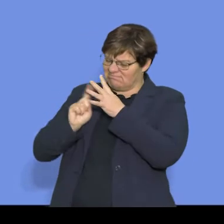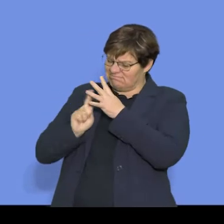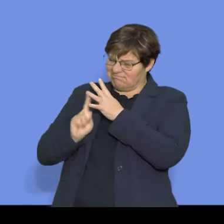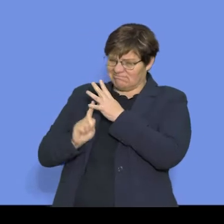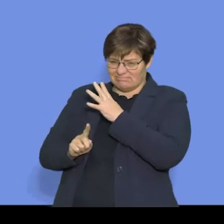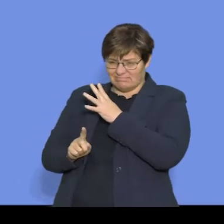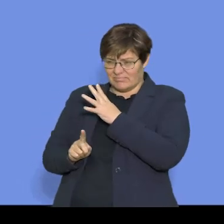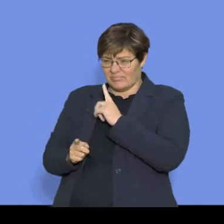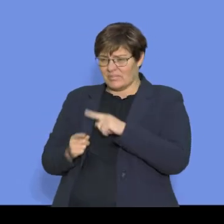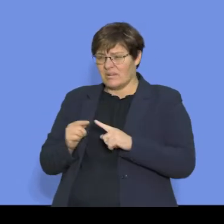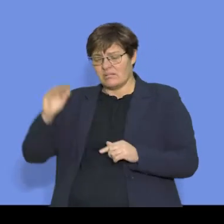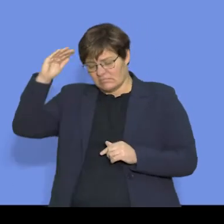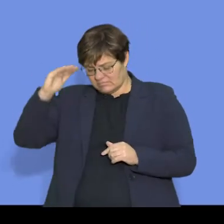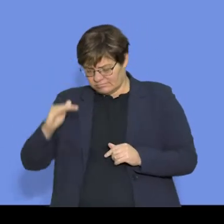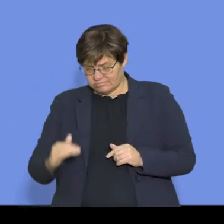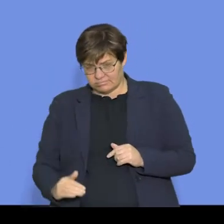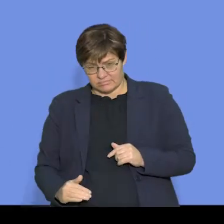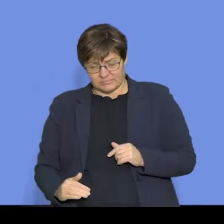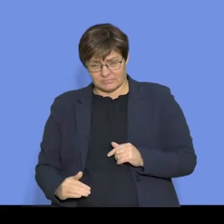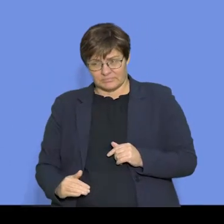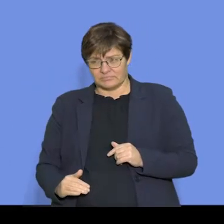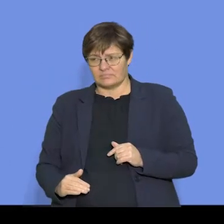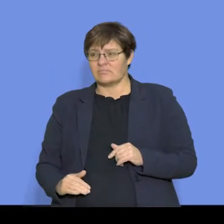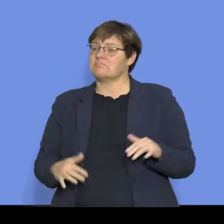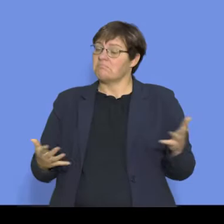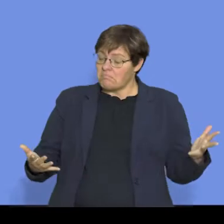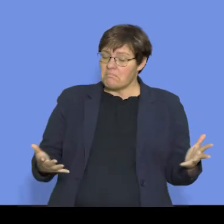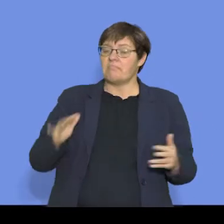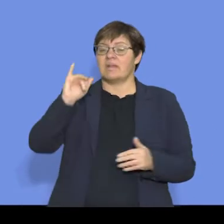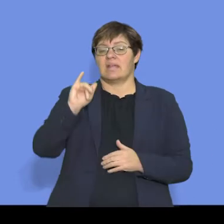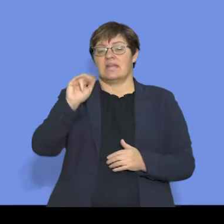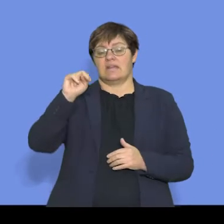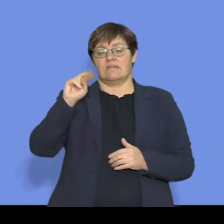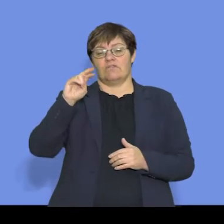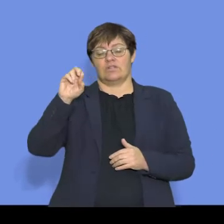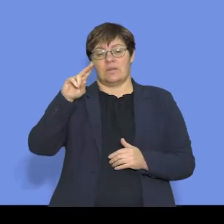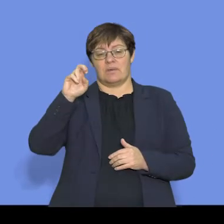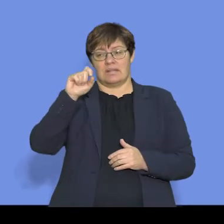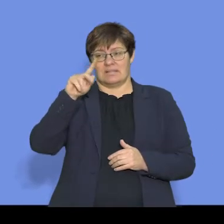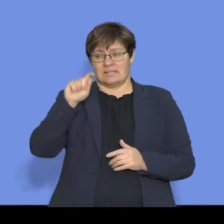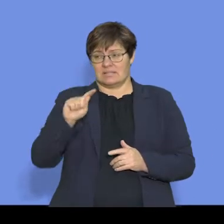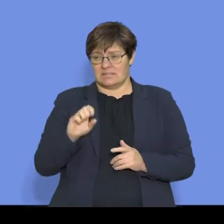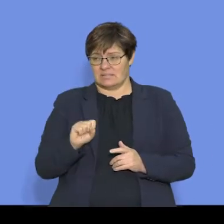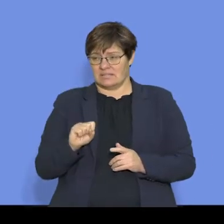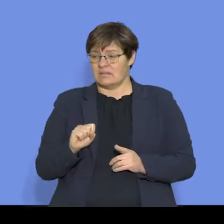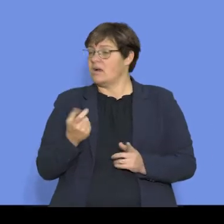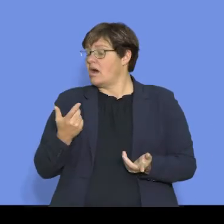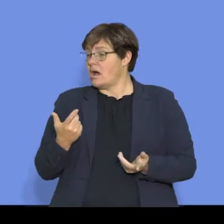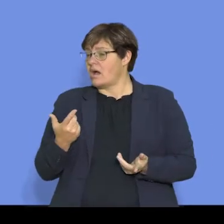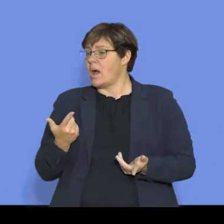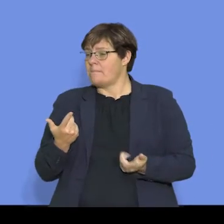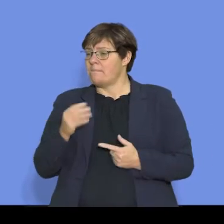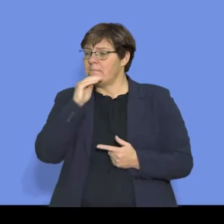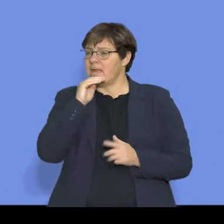right at the bottom, mainly invertebrates. And the invertebrates were first found